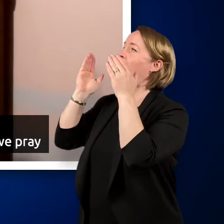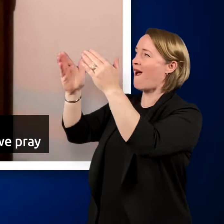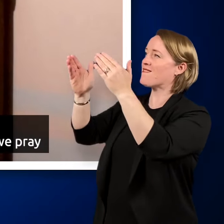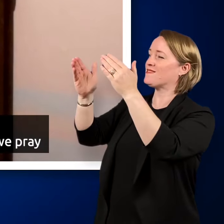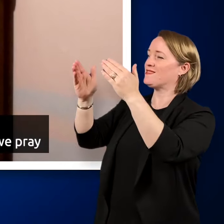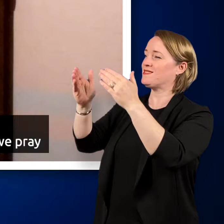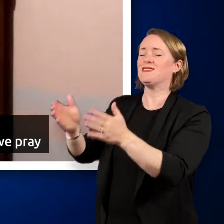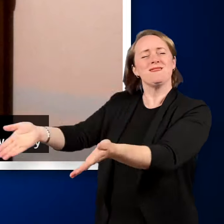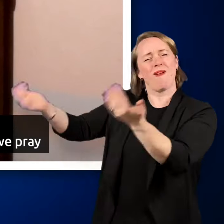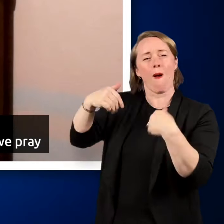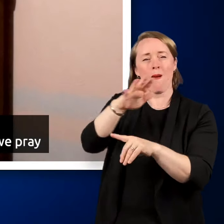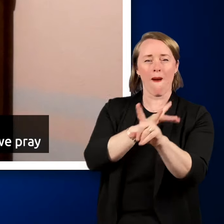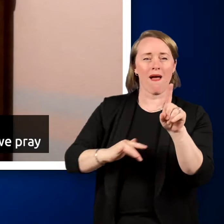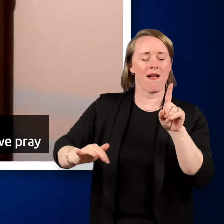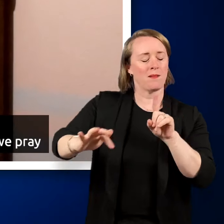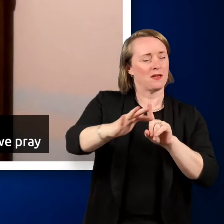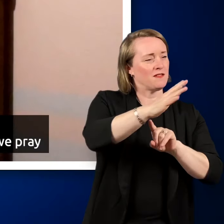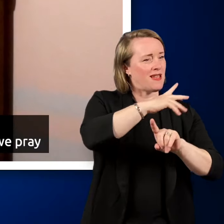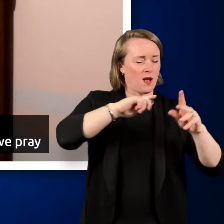back, change the